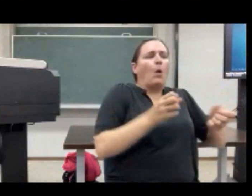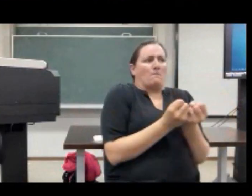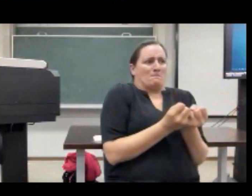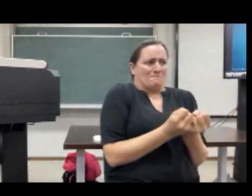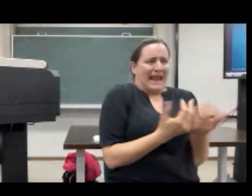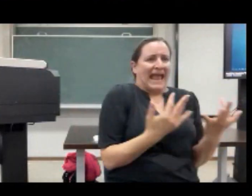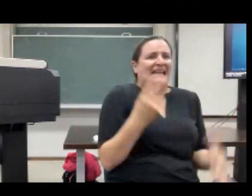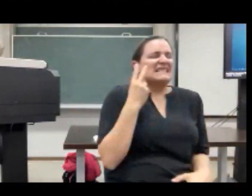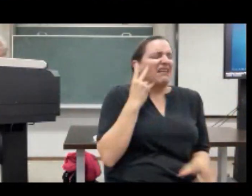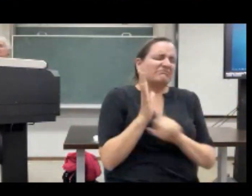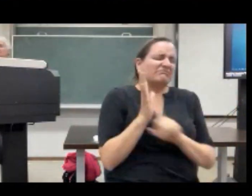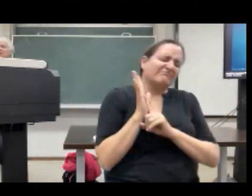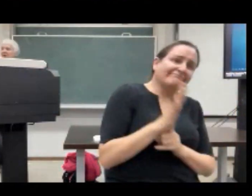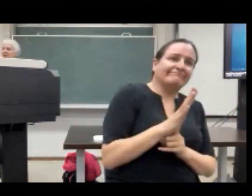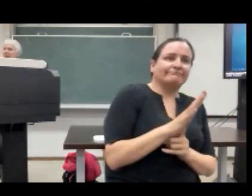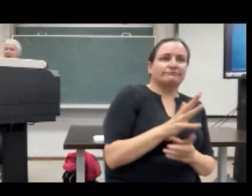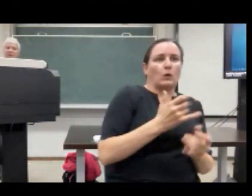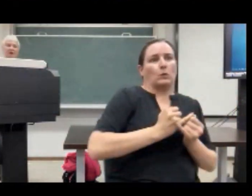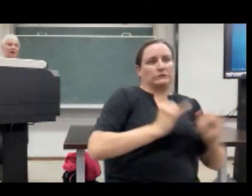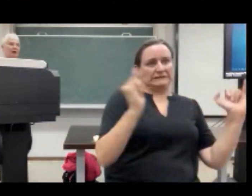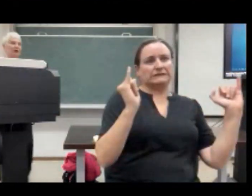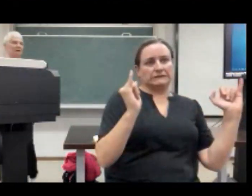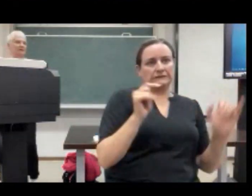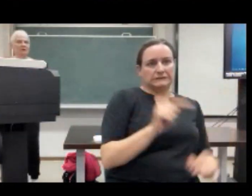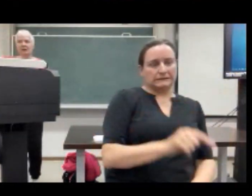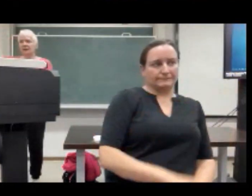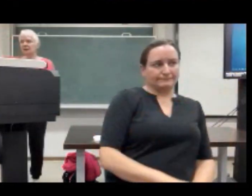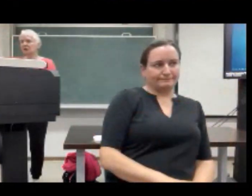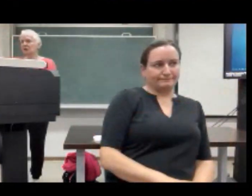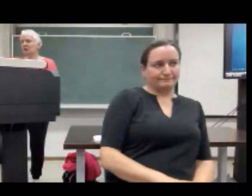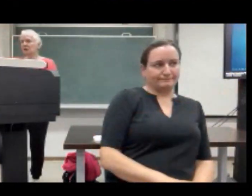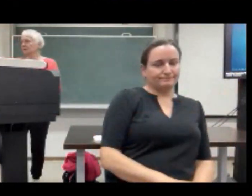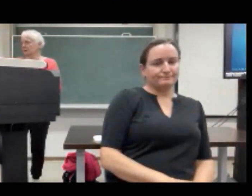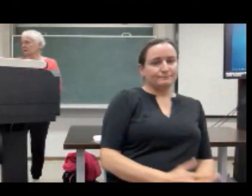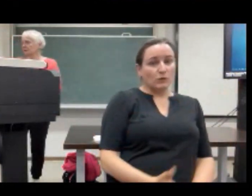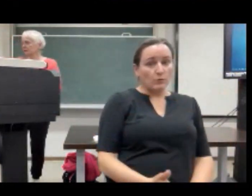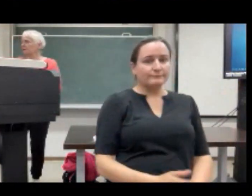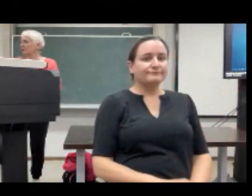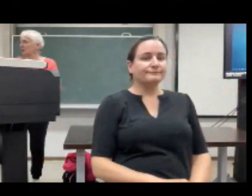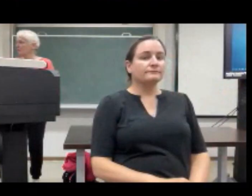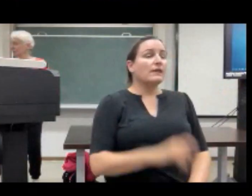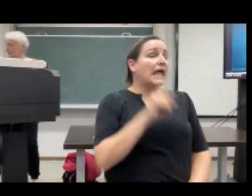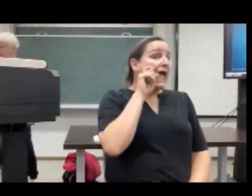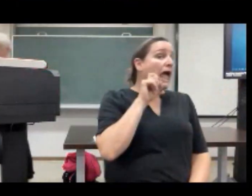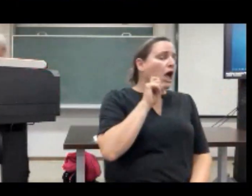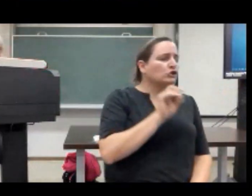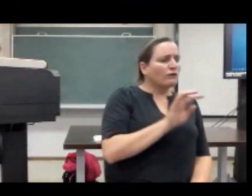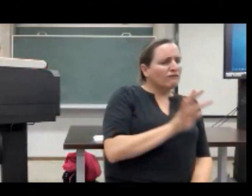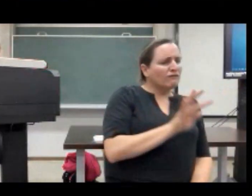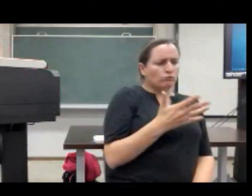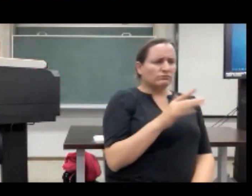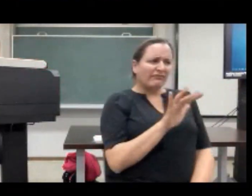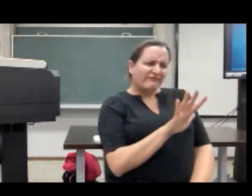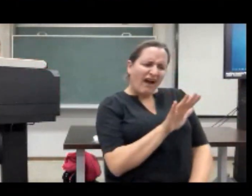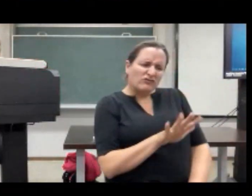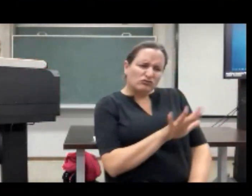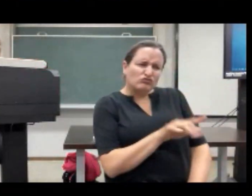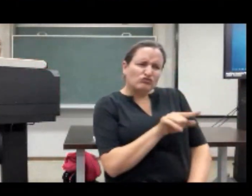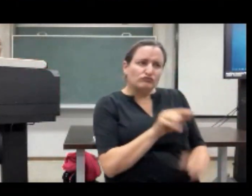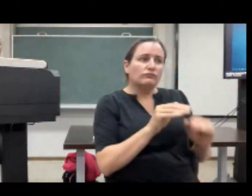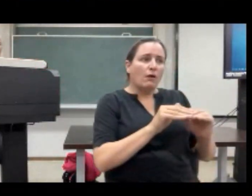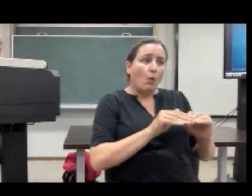Postlingual deafness, meaning becoming deaf after the age of 4, 5. Okay.